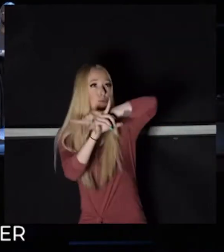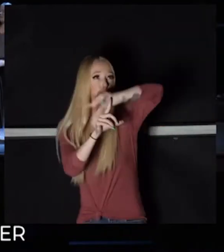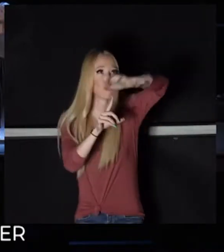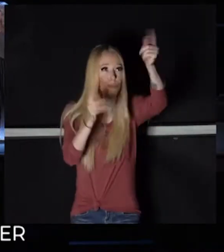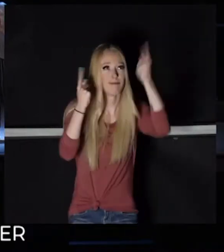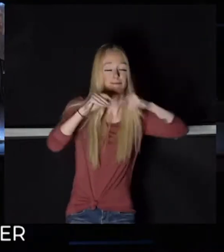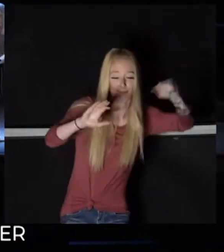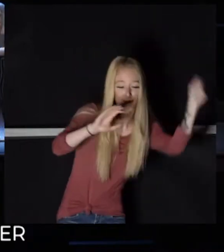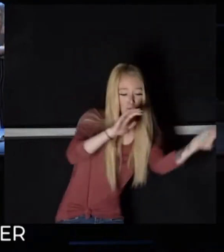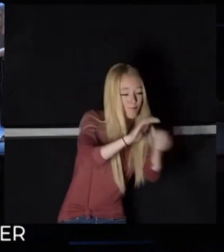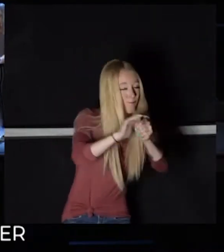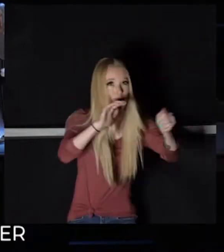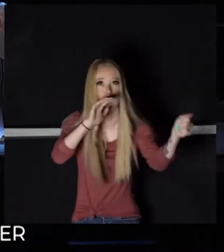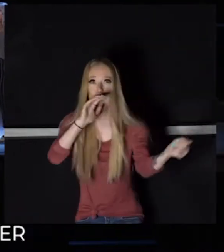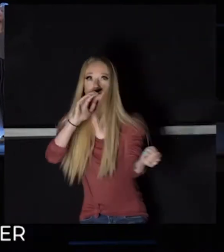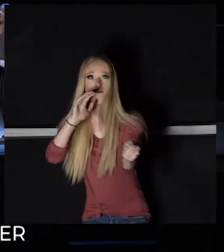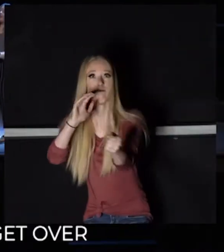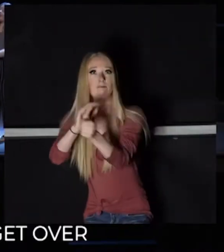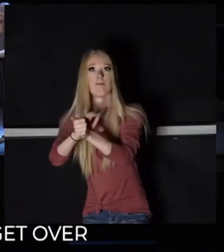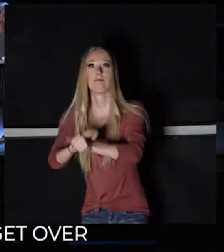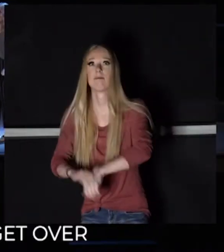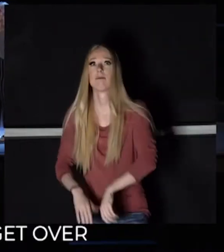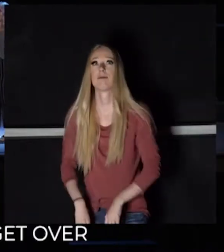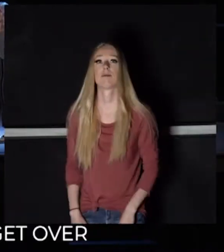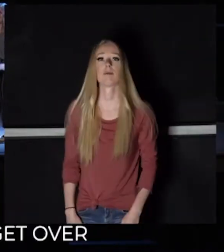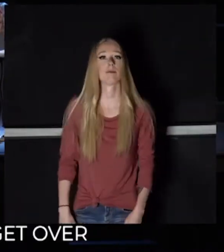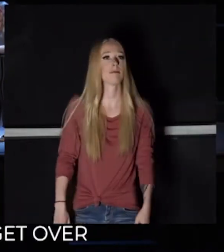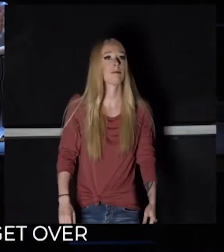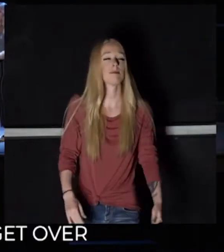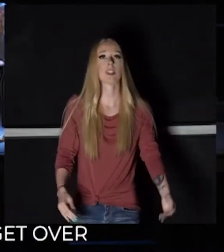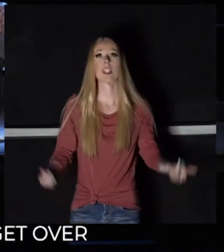I saw darkness run for cover.